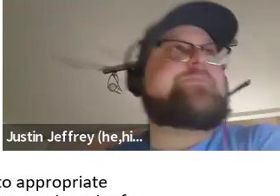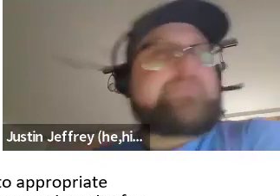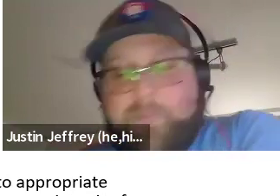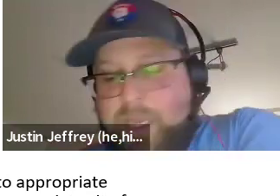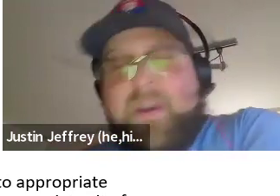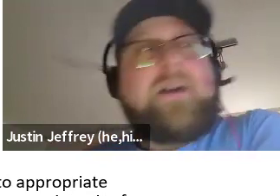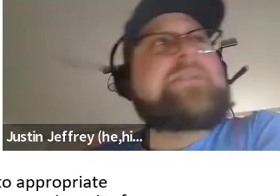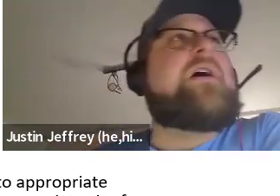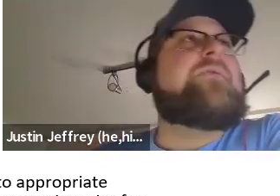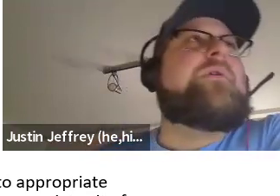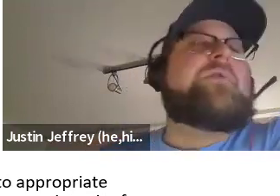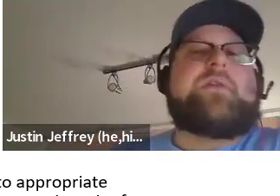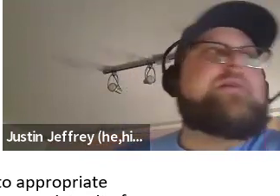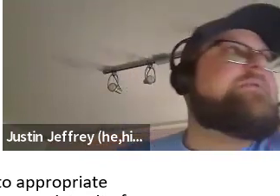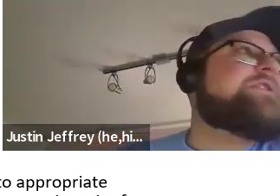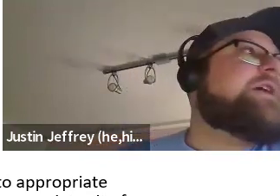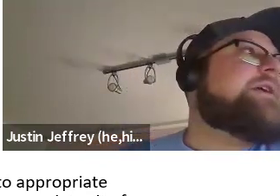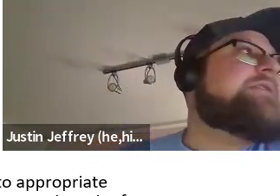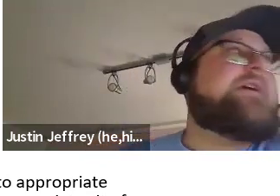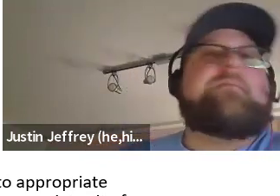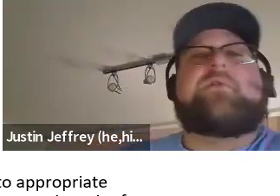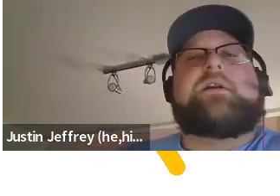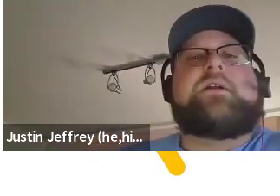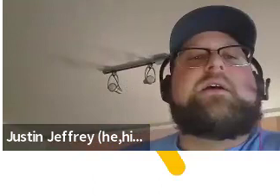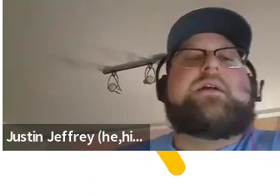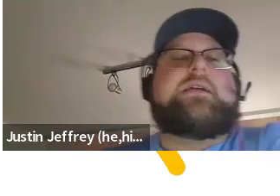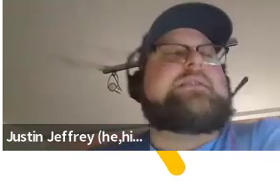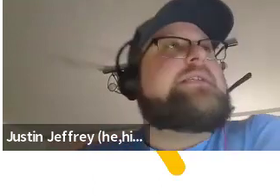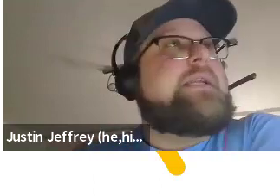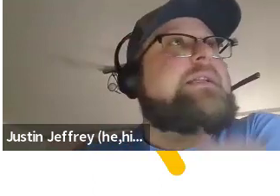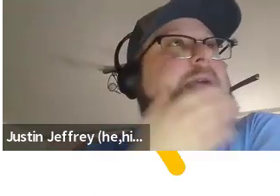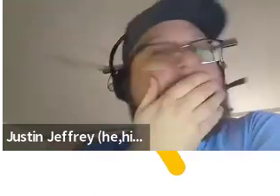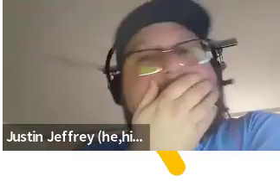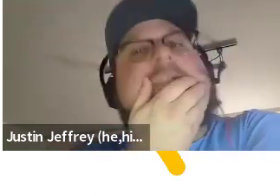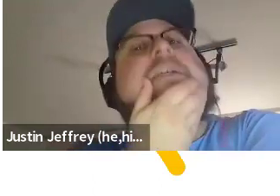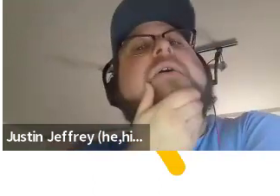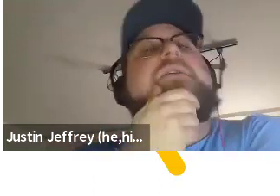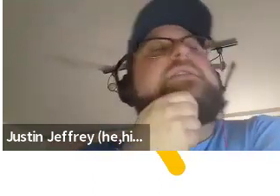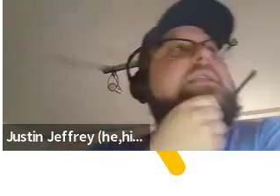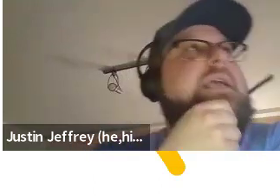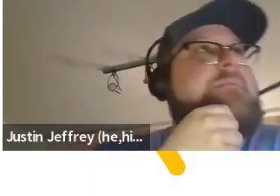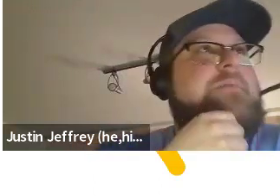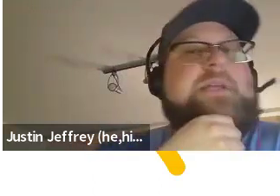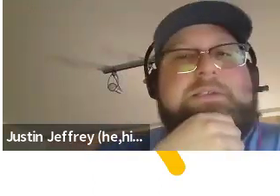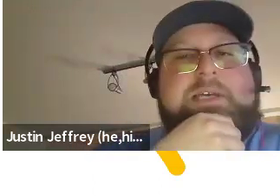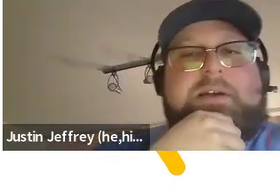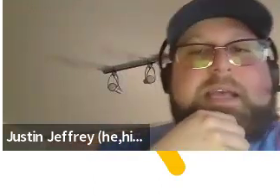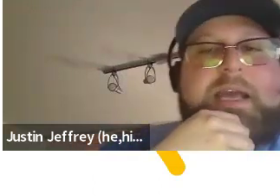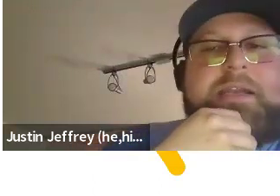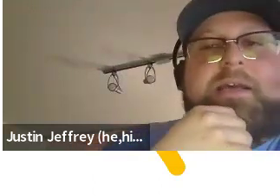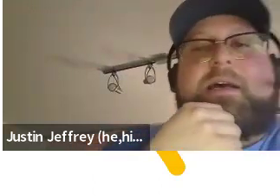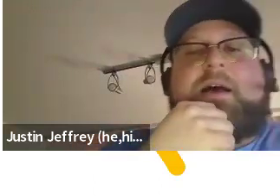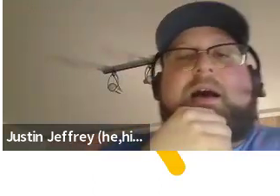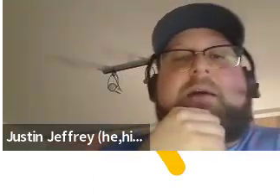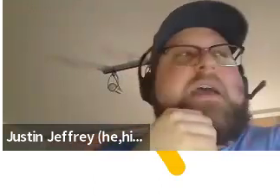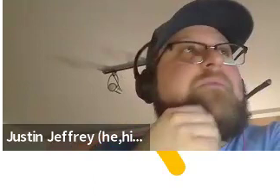Pardon me. And they also offer one more thing, which I think is very important, is a teen clinic. So this is at the Kent Public Health Center